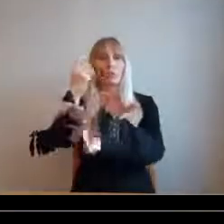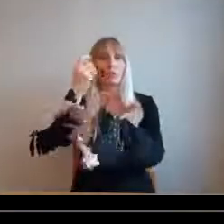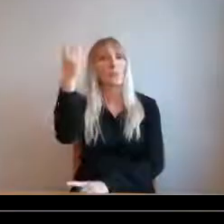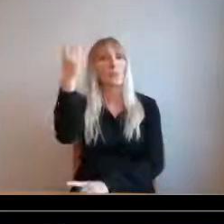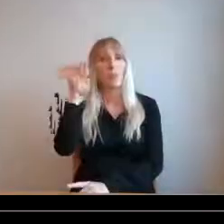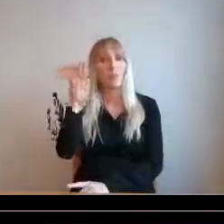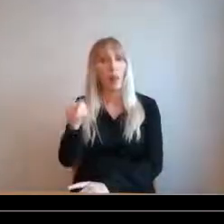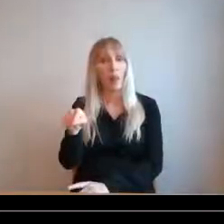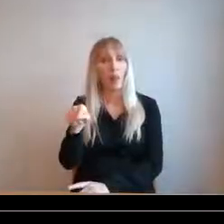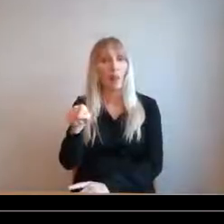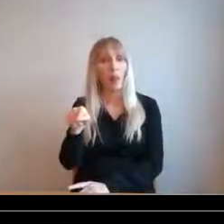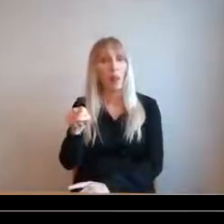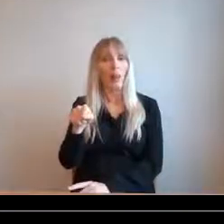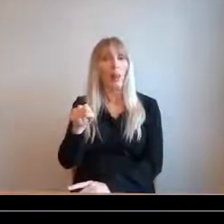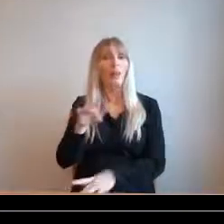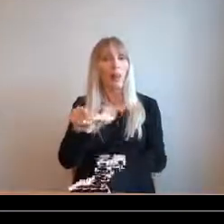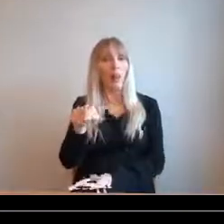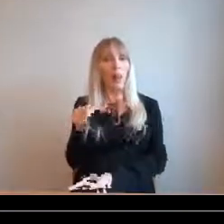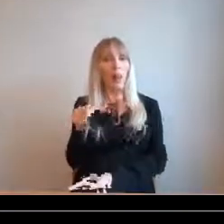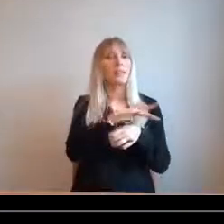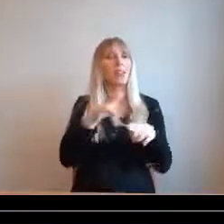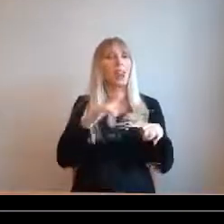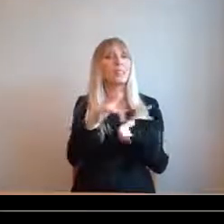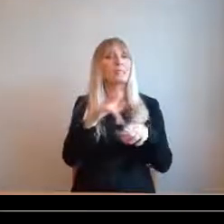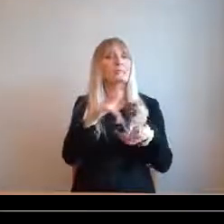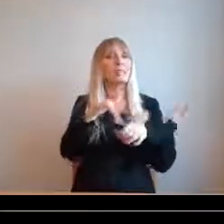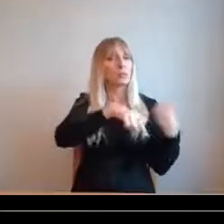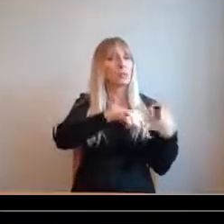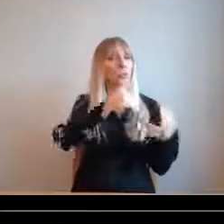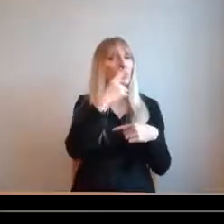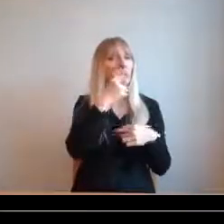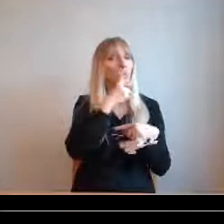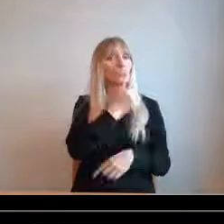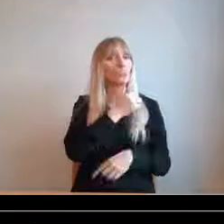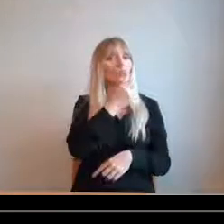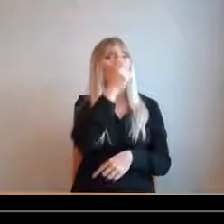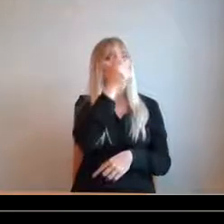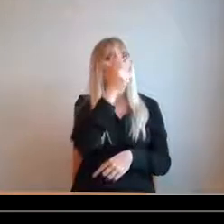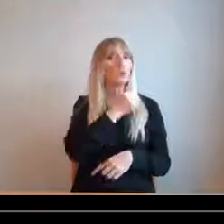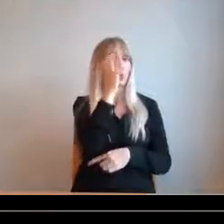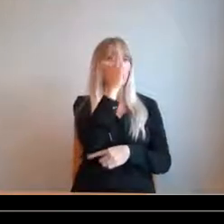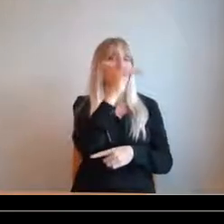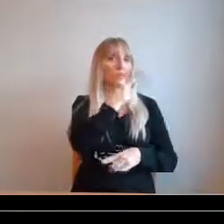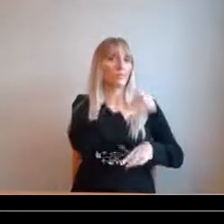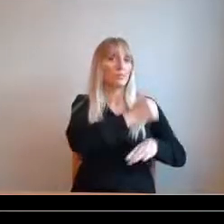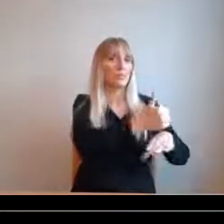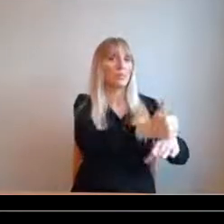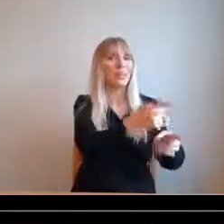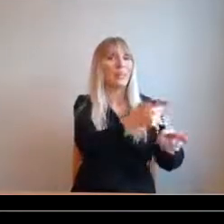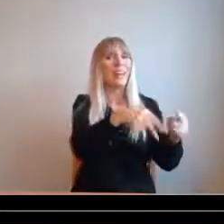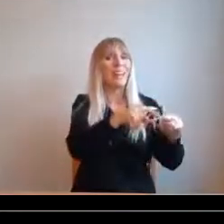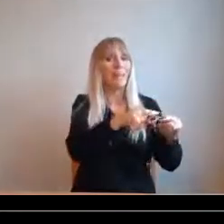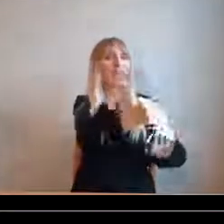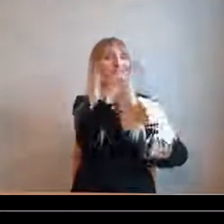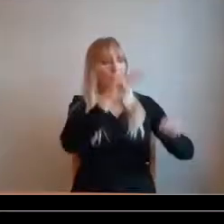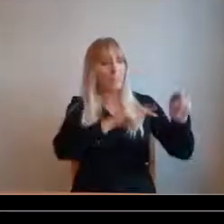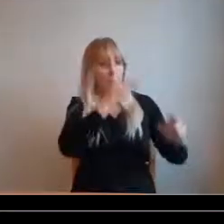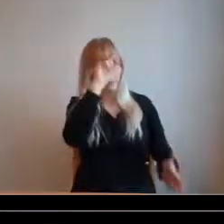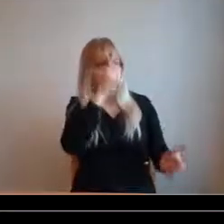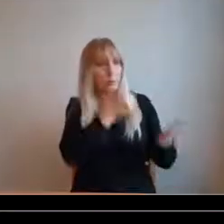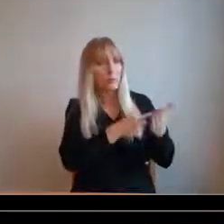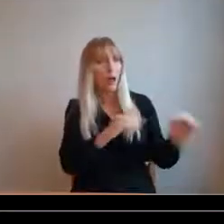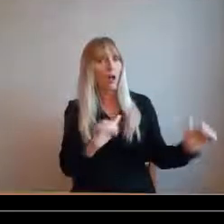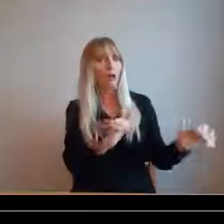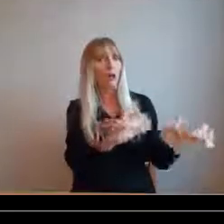sensitive locations, though, we would look at more mature trees if the assessment showed that this would